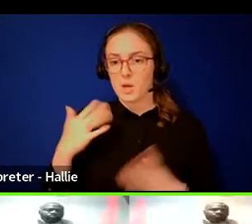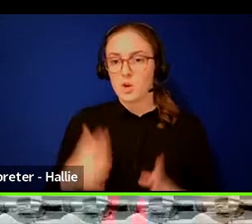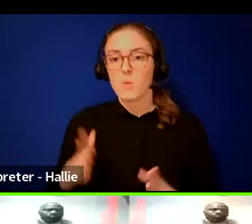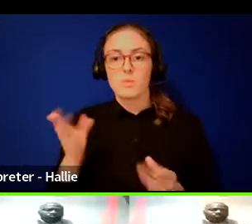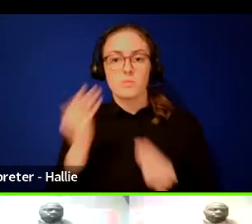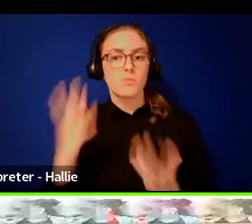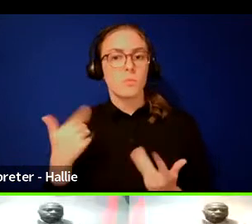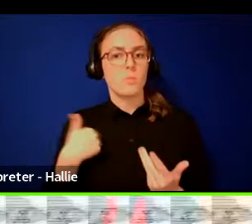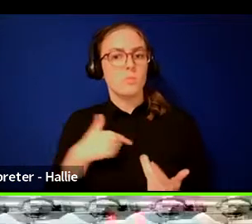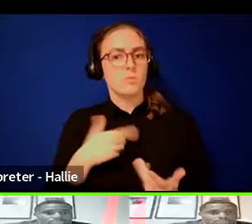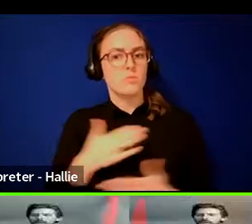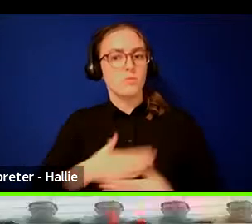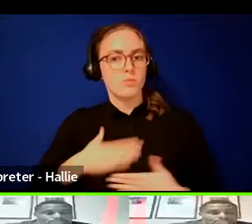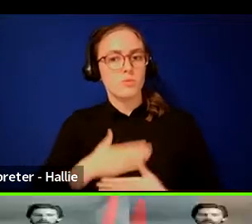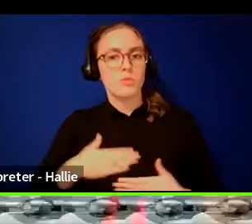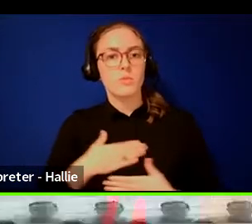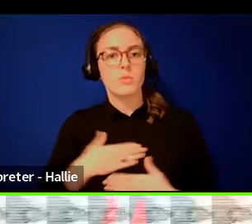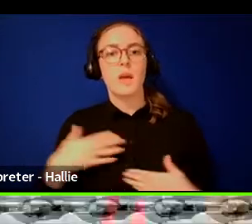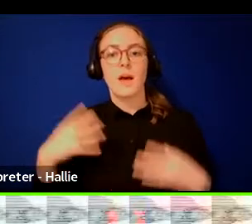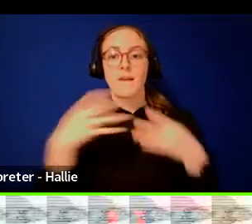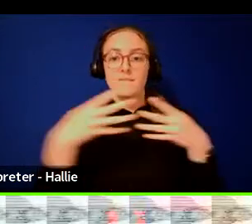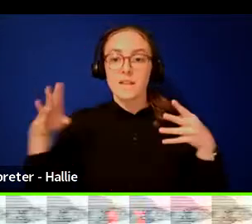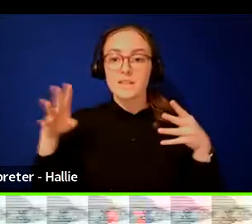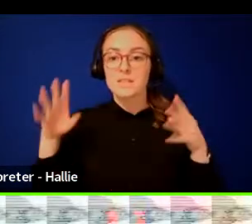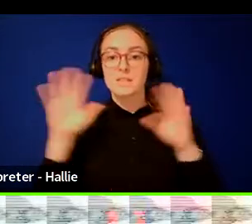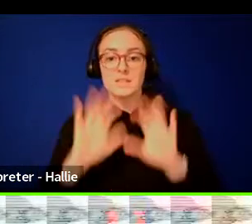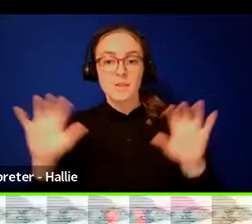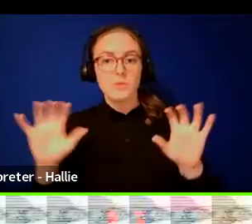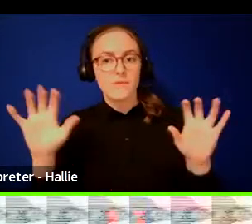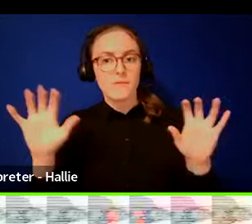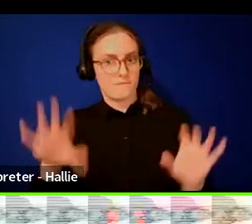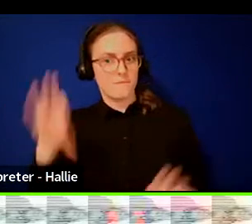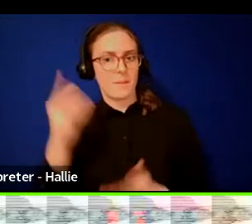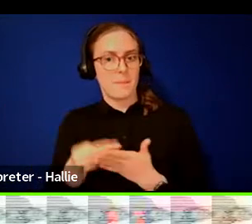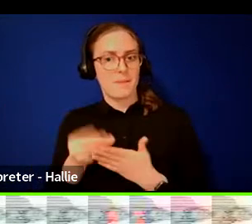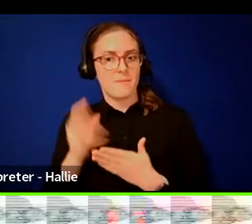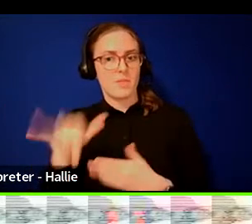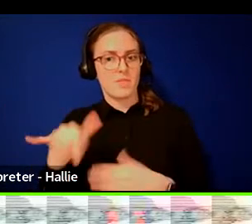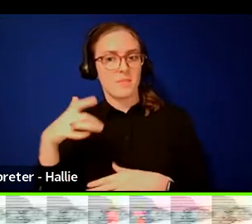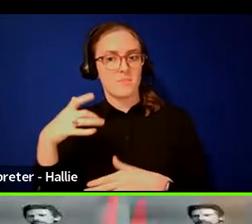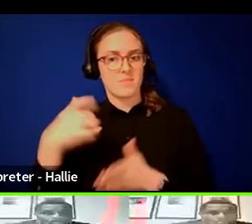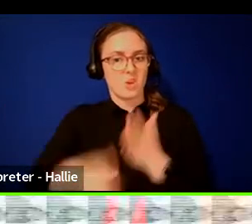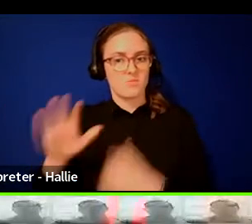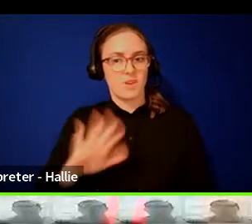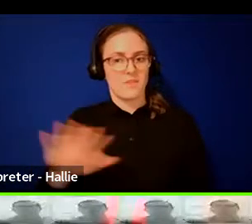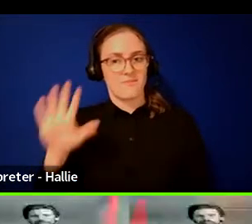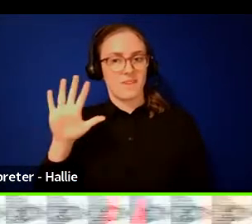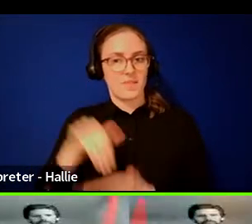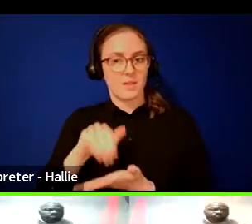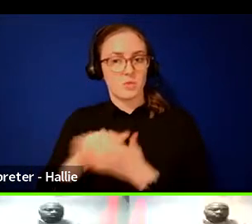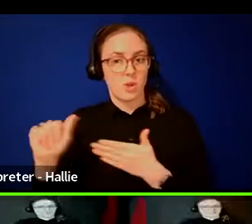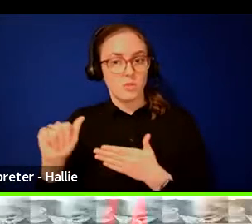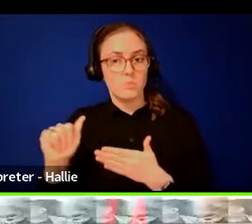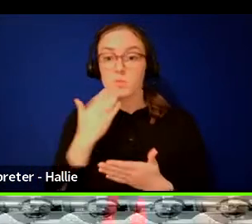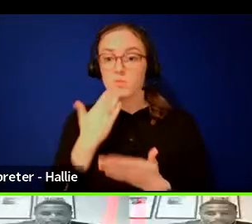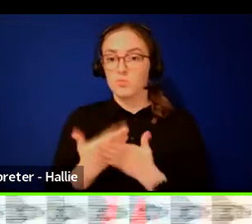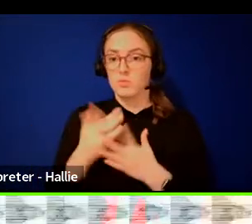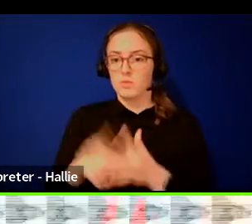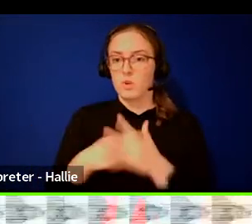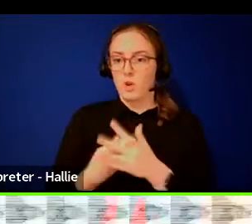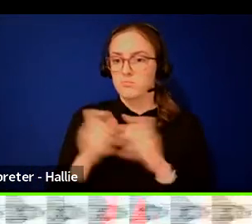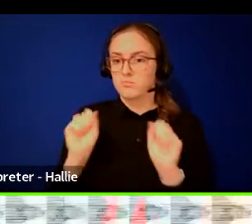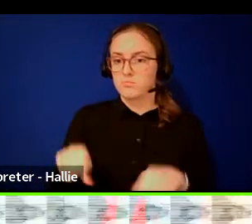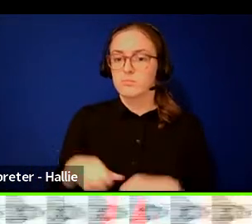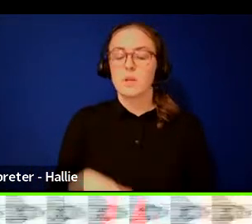a decorative, find some money for that. The cost is approximately $5,000. That would be a good start.